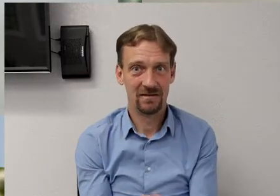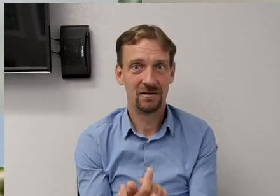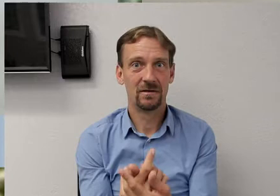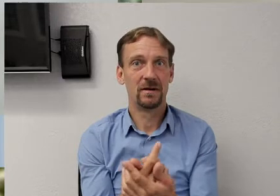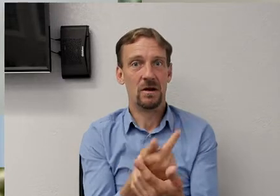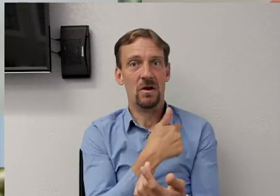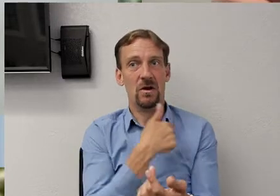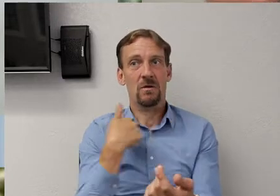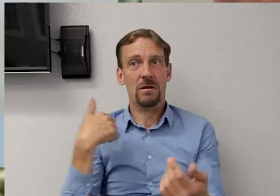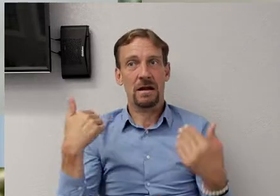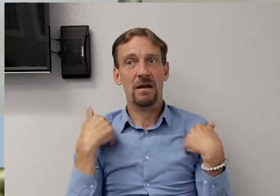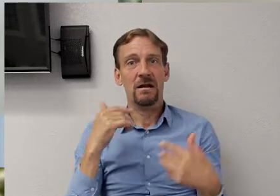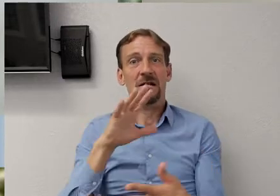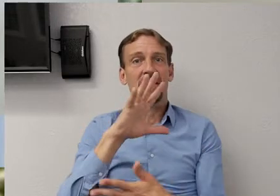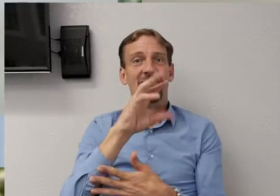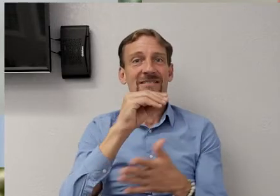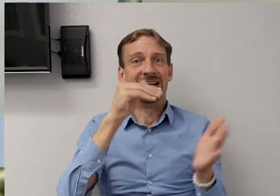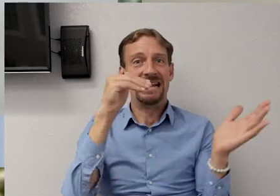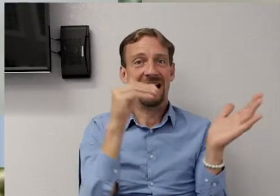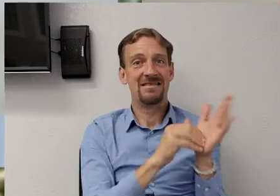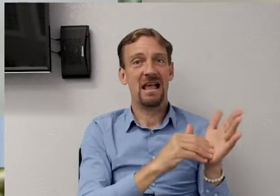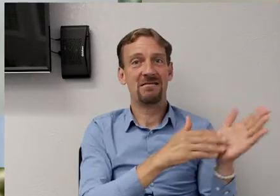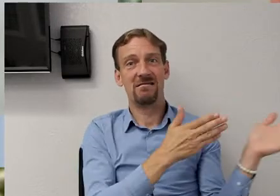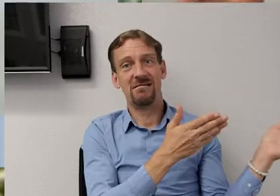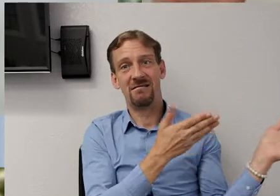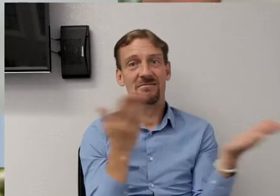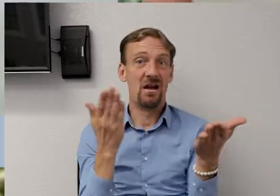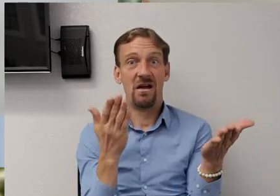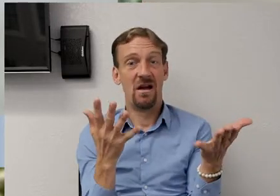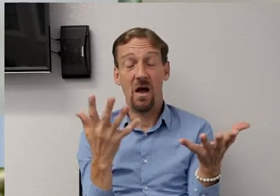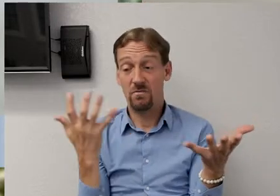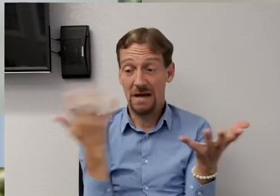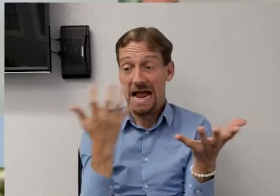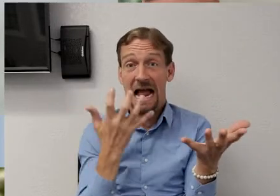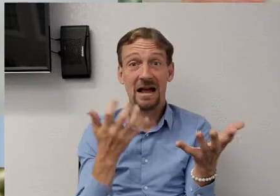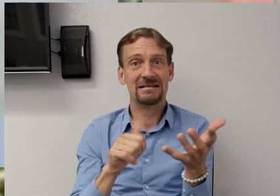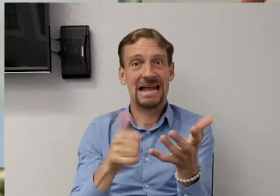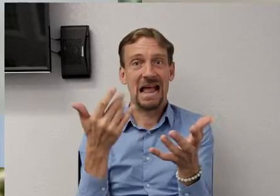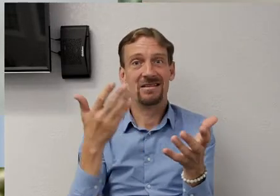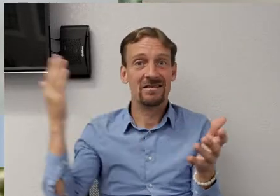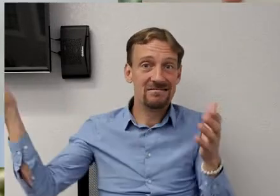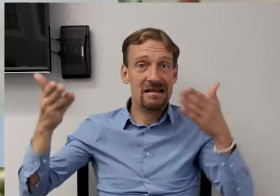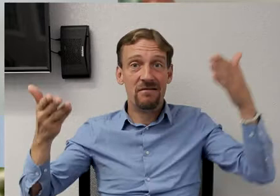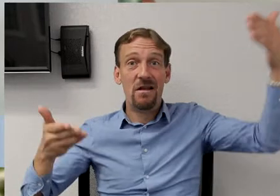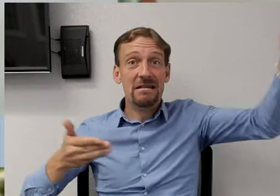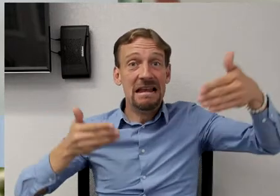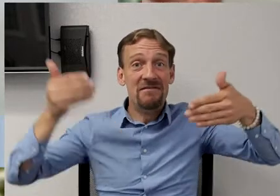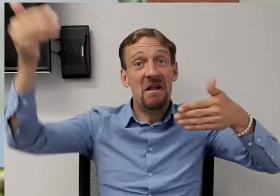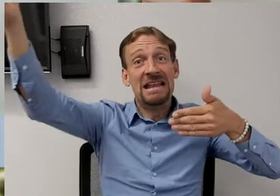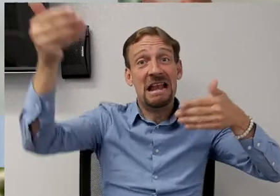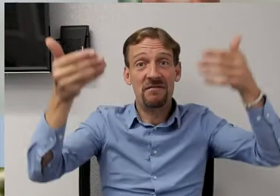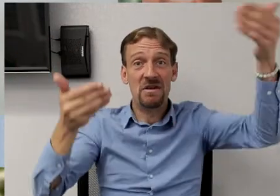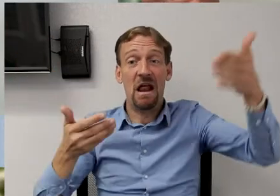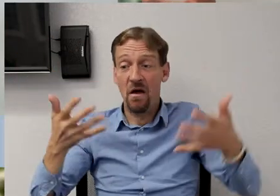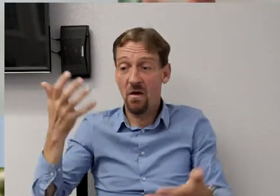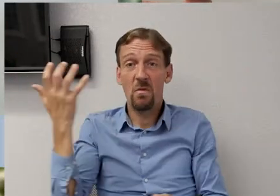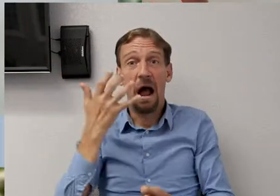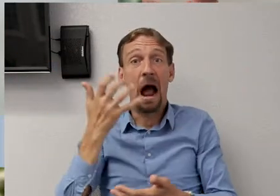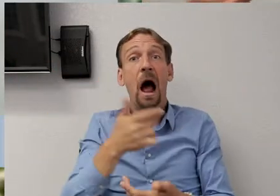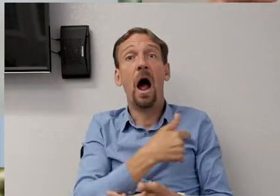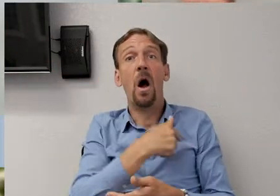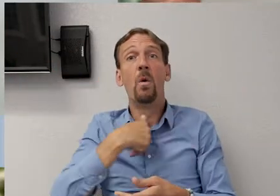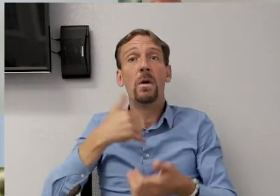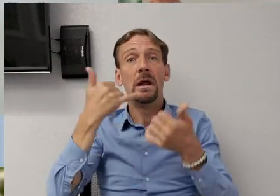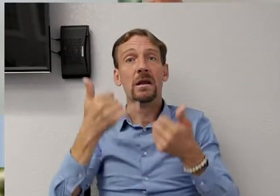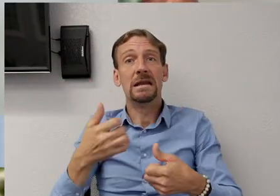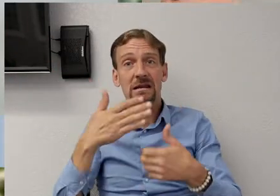get a 50,000 quantity shipment that comes in. Other suppliers start delivering them. What's been interesting is we're getting